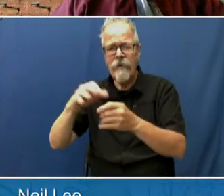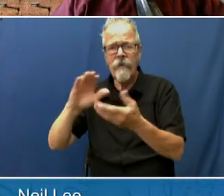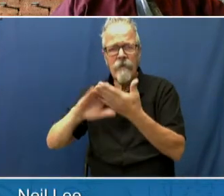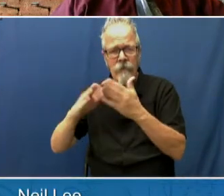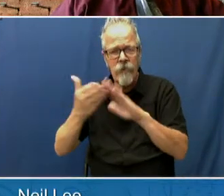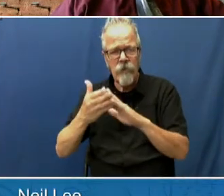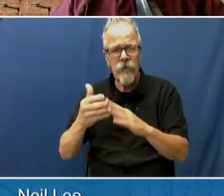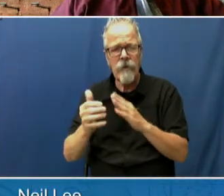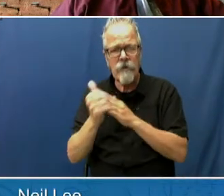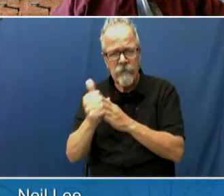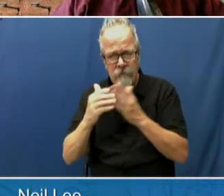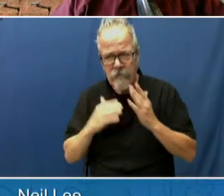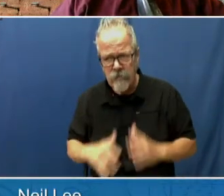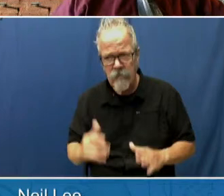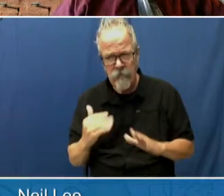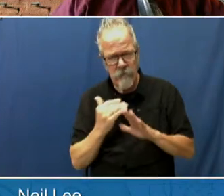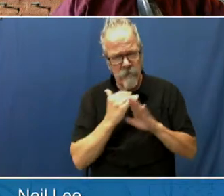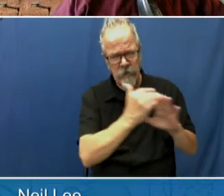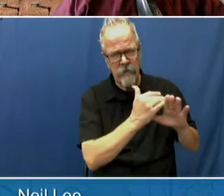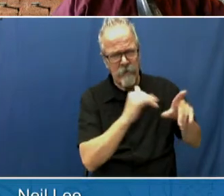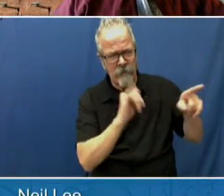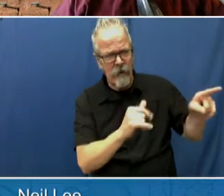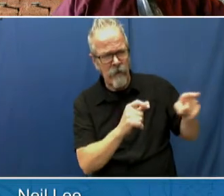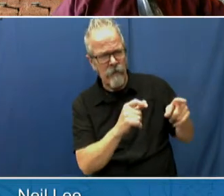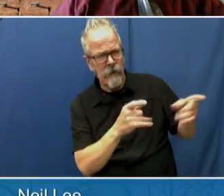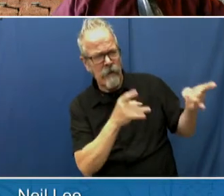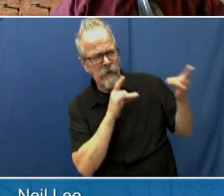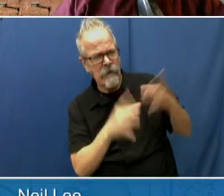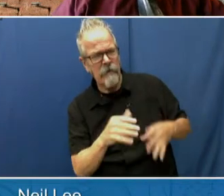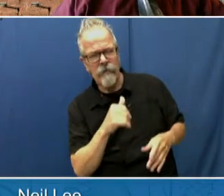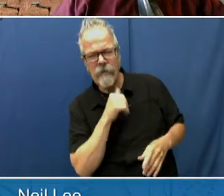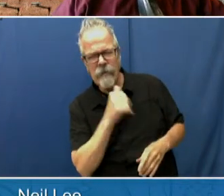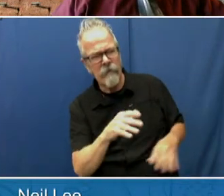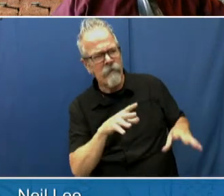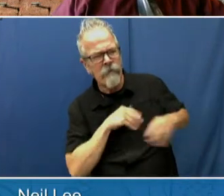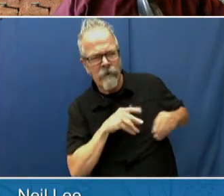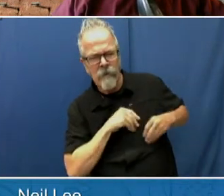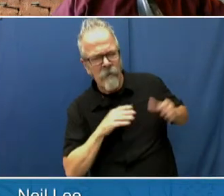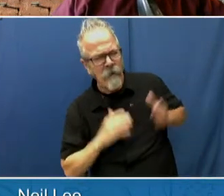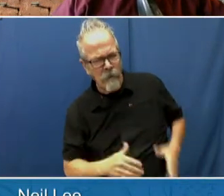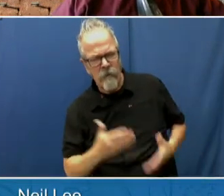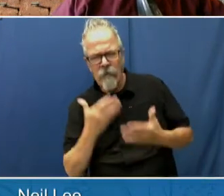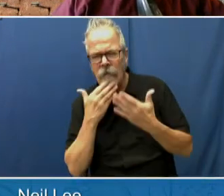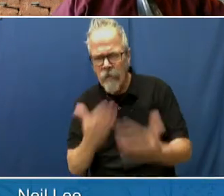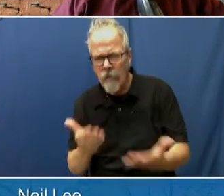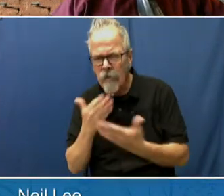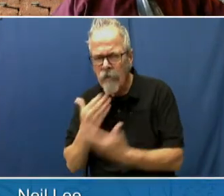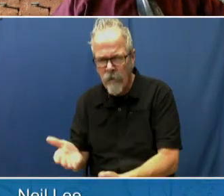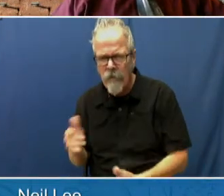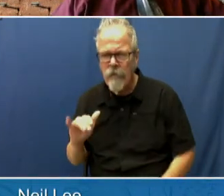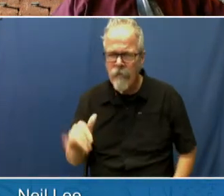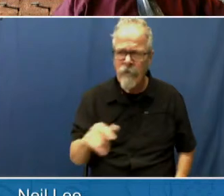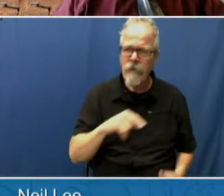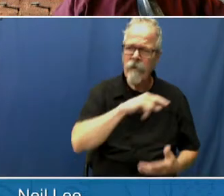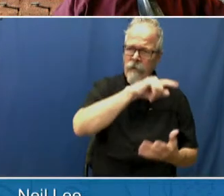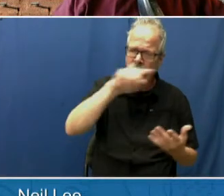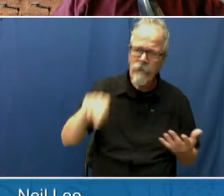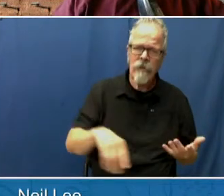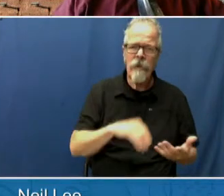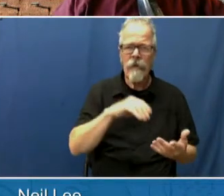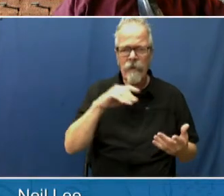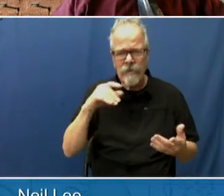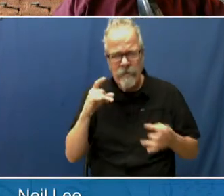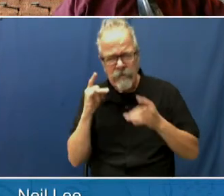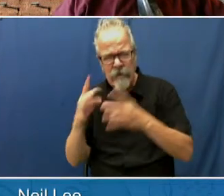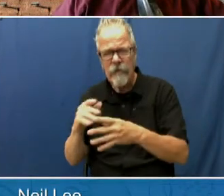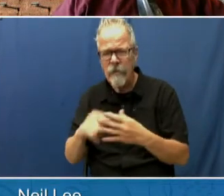of violence and discrimination in Portland, Oregon, and beyond. To advocate, to